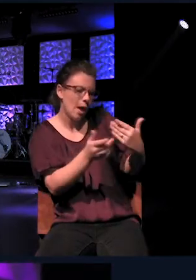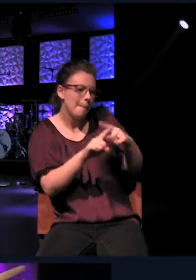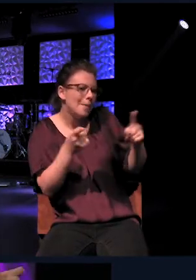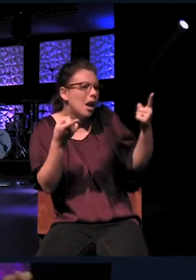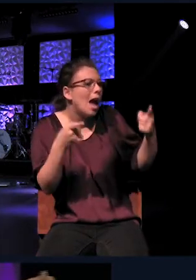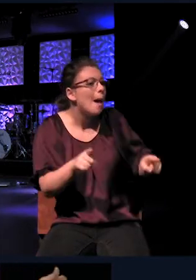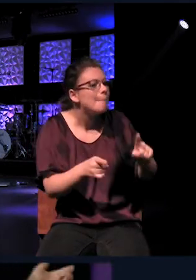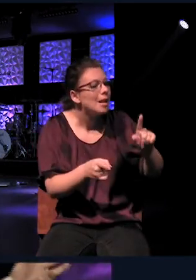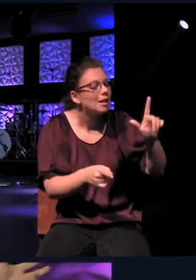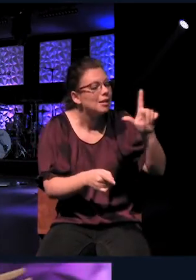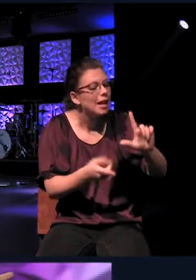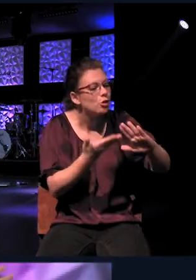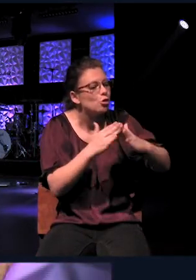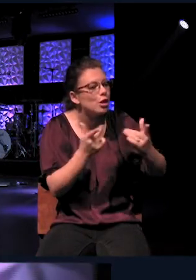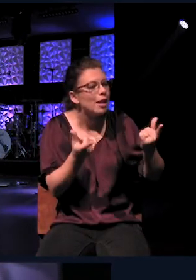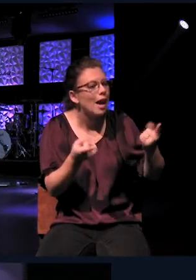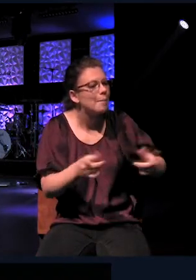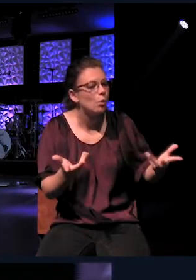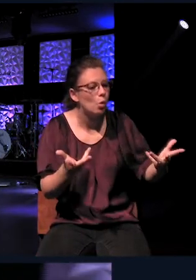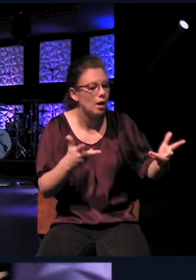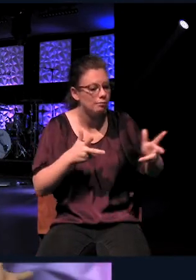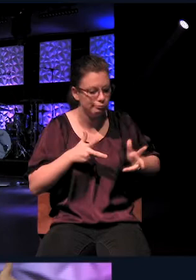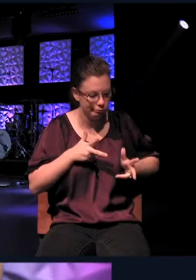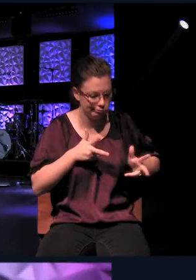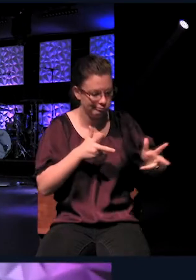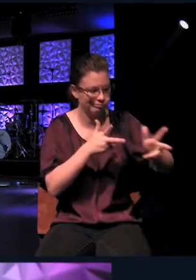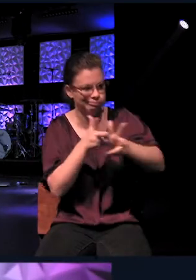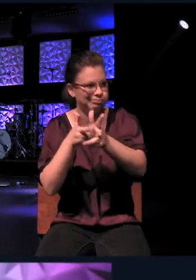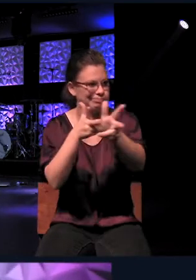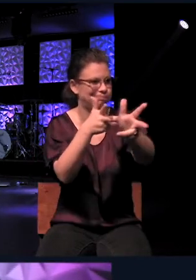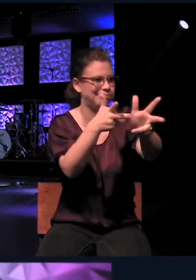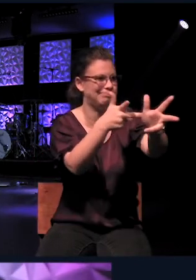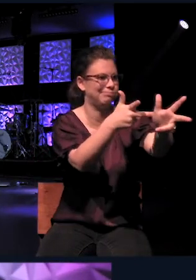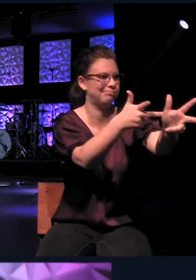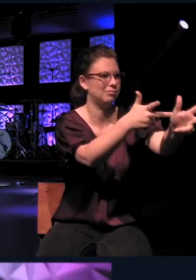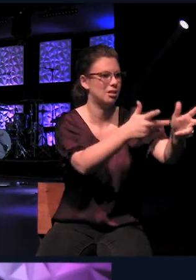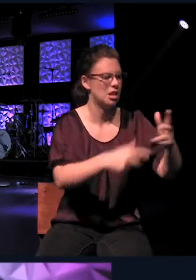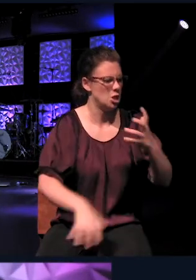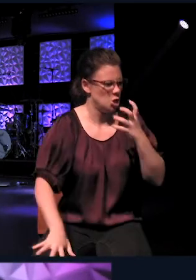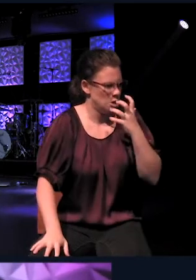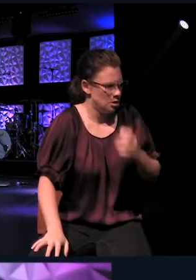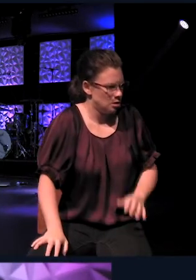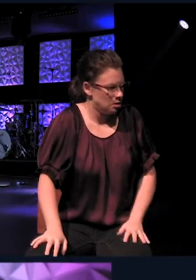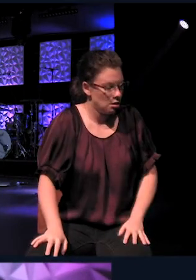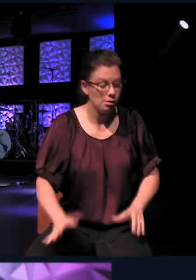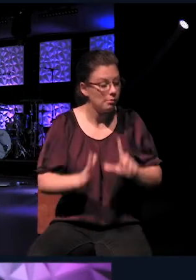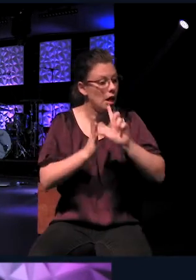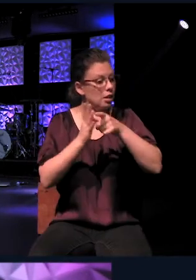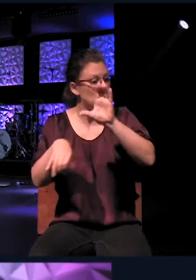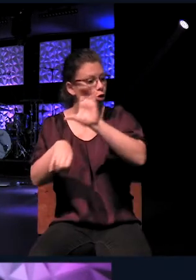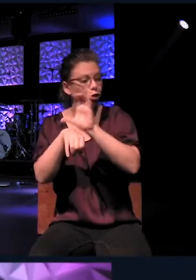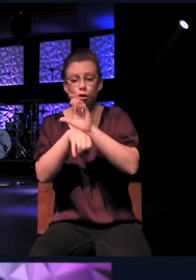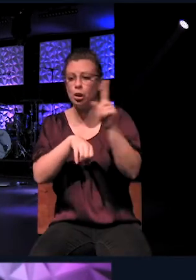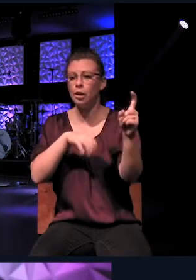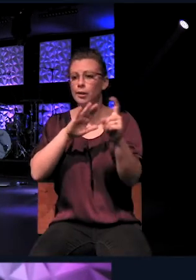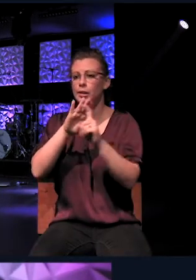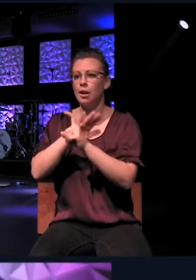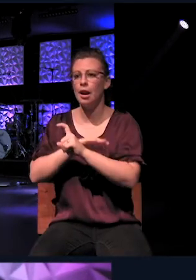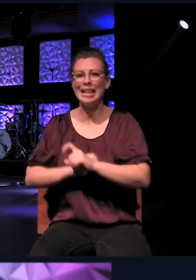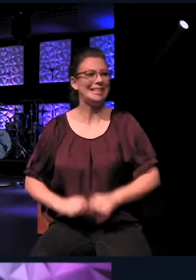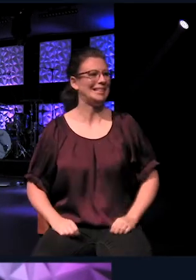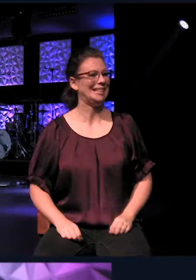then all of a sudden, it's like we pull onto this magical campus and we're full of joy. And it's not genuine and the world doesn't want